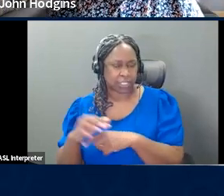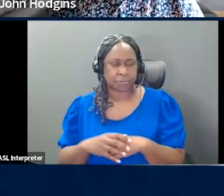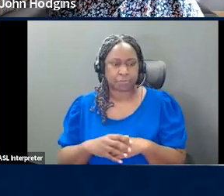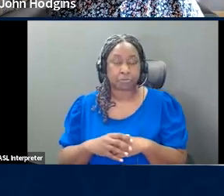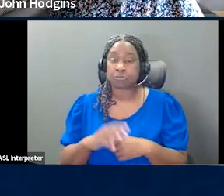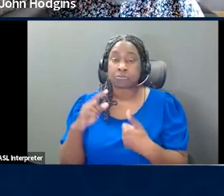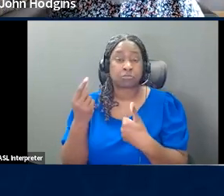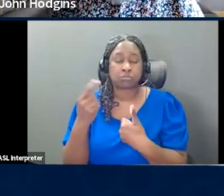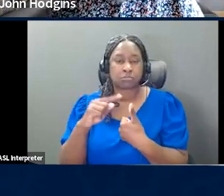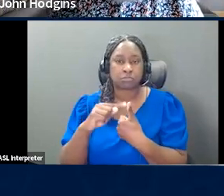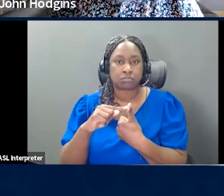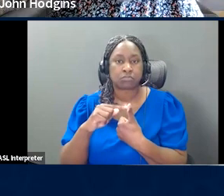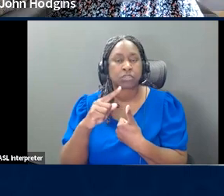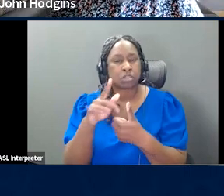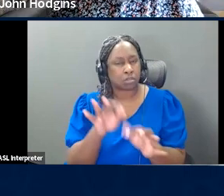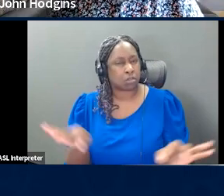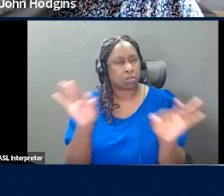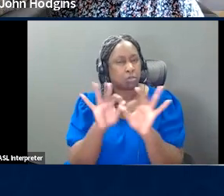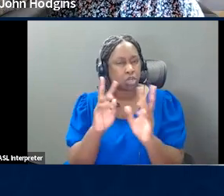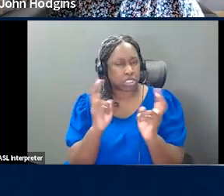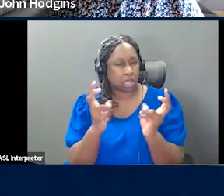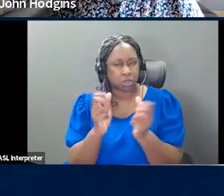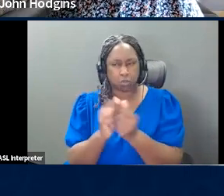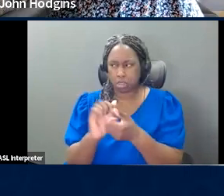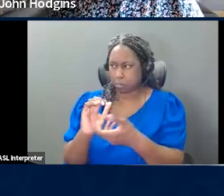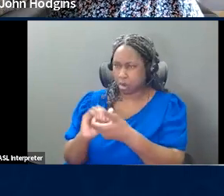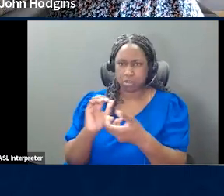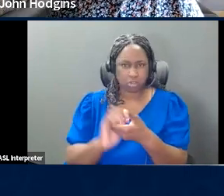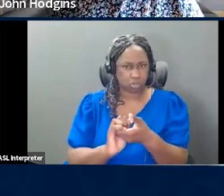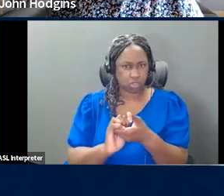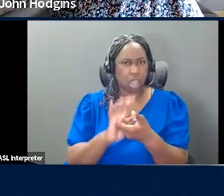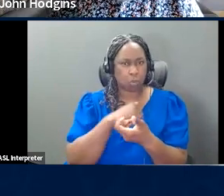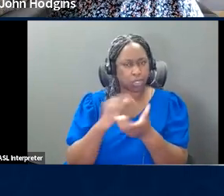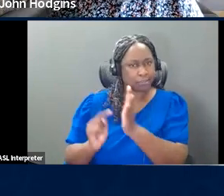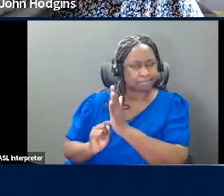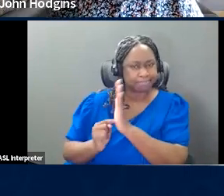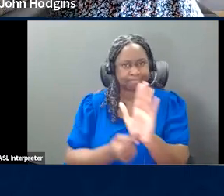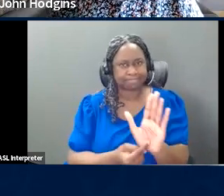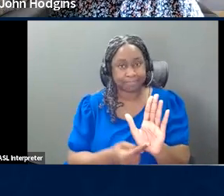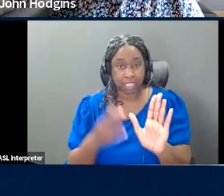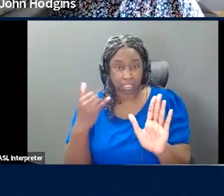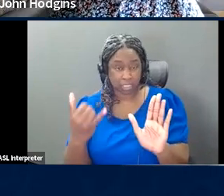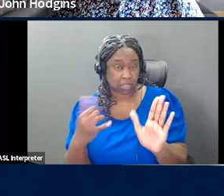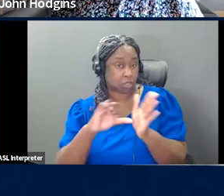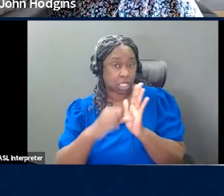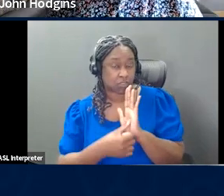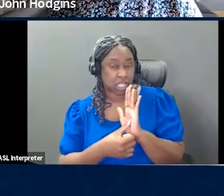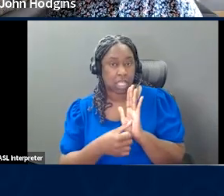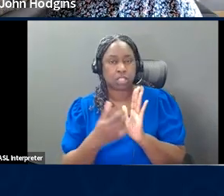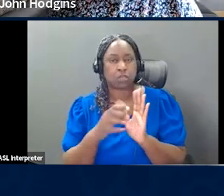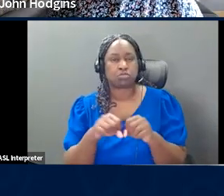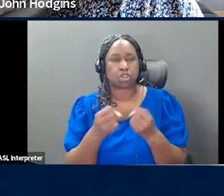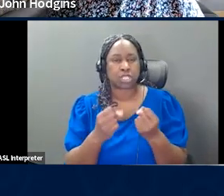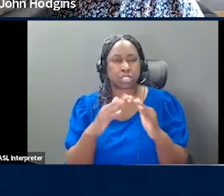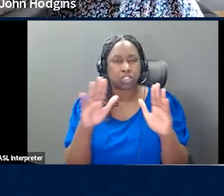an opportunity to lift up an important topic with our partners. This year, it was the nation's broken childcare infrastructure. Last year, it was youth mental